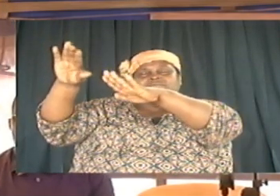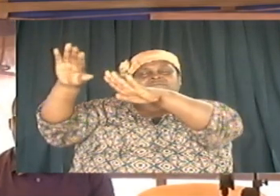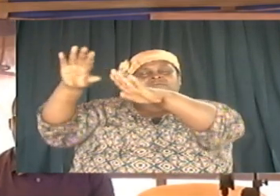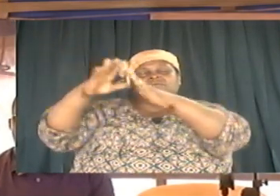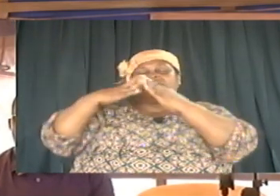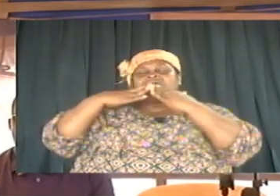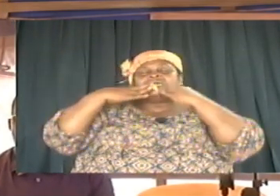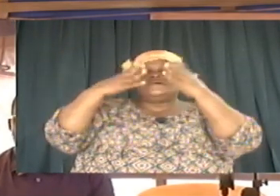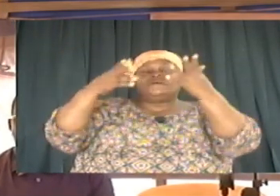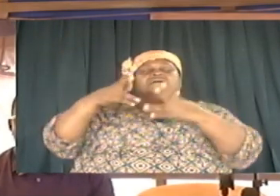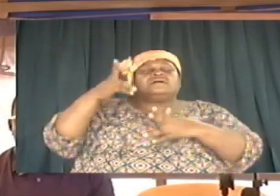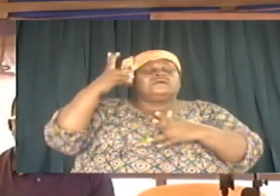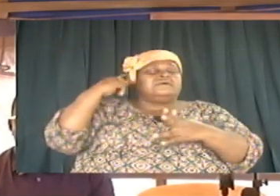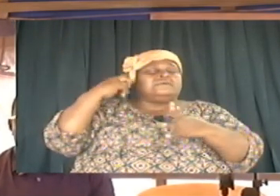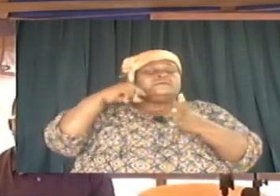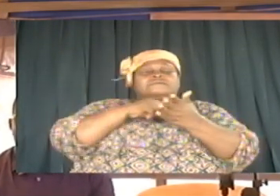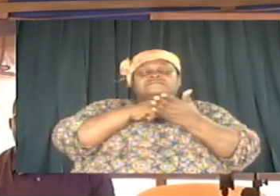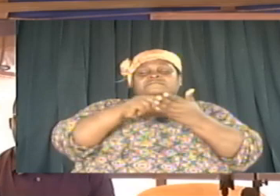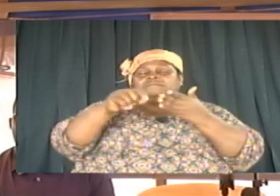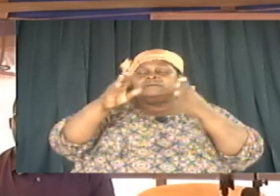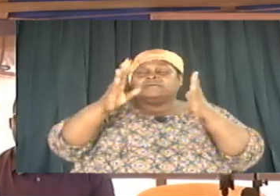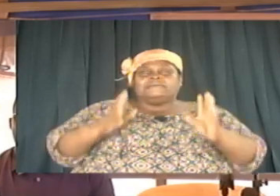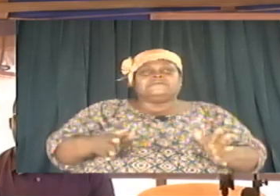I hear the writer